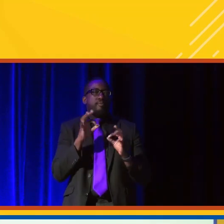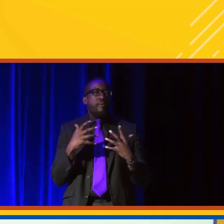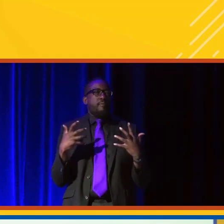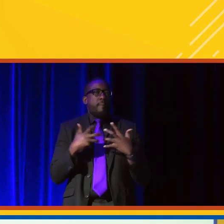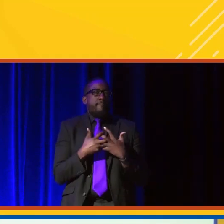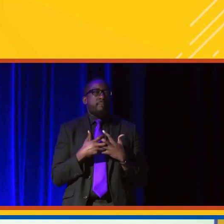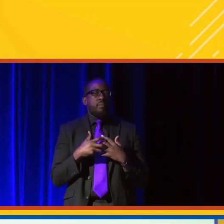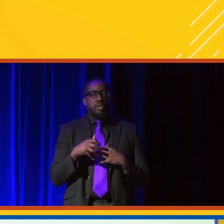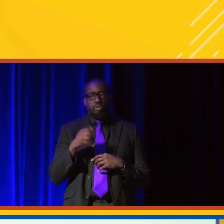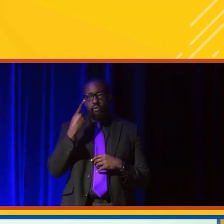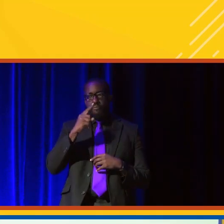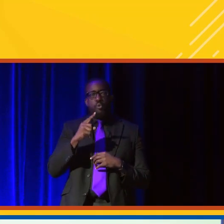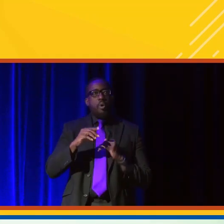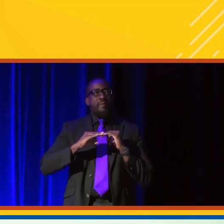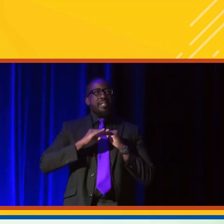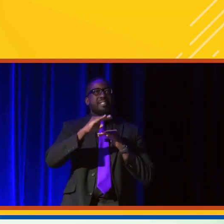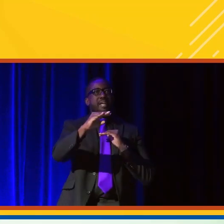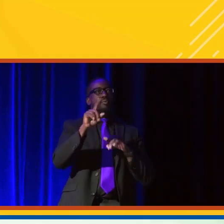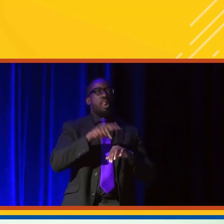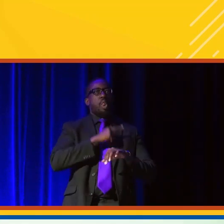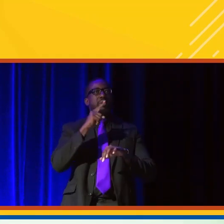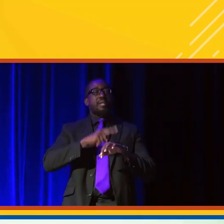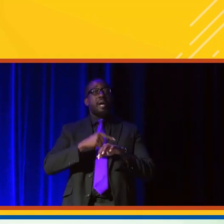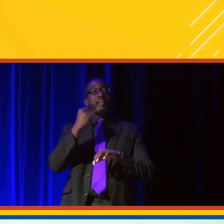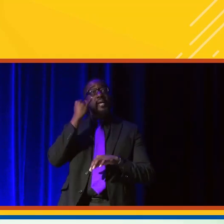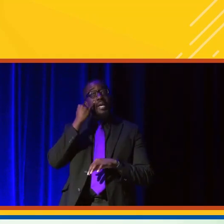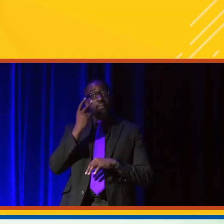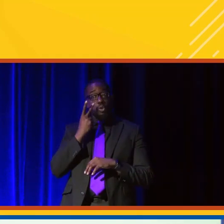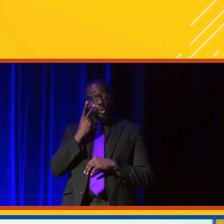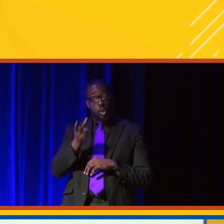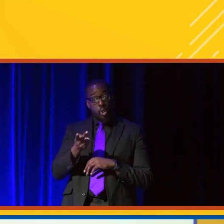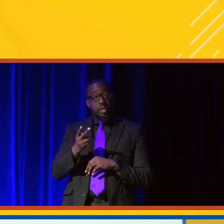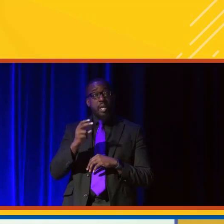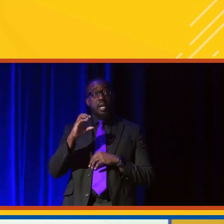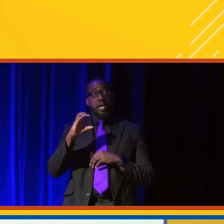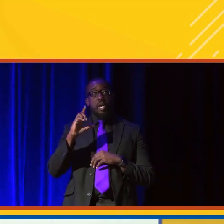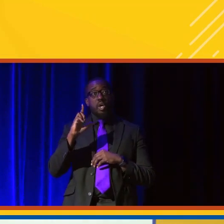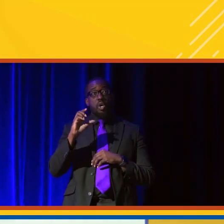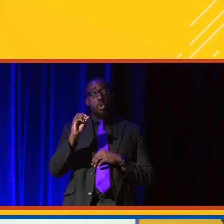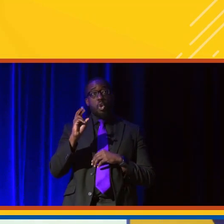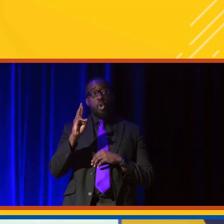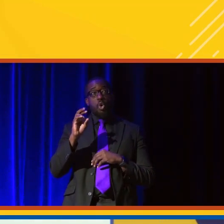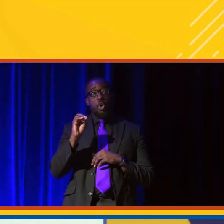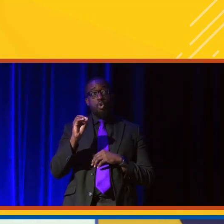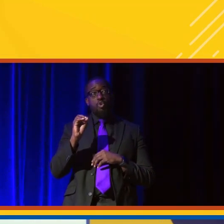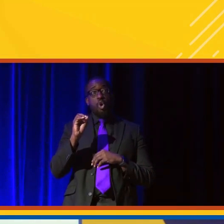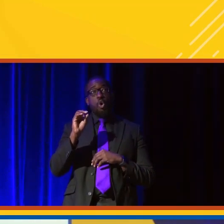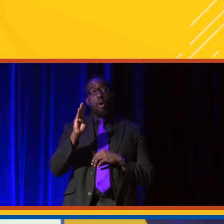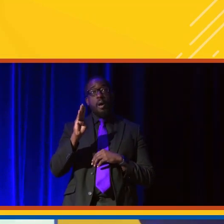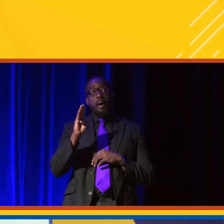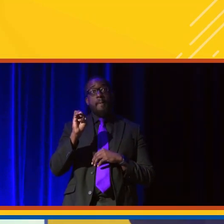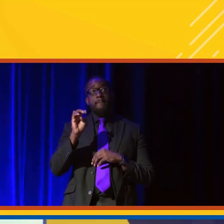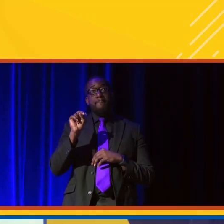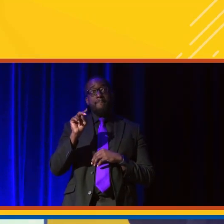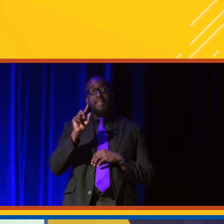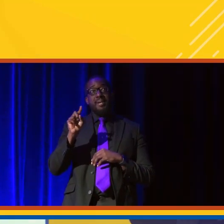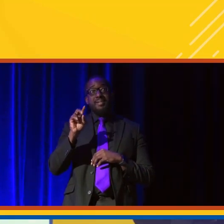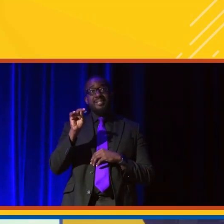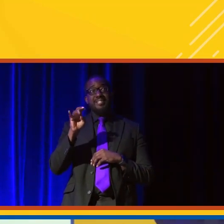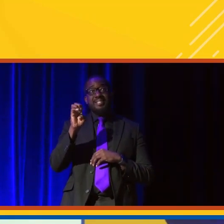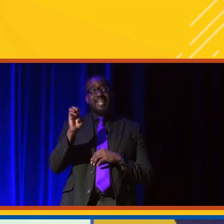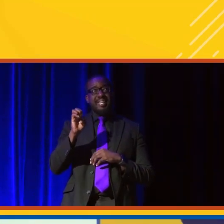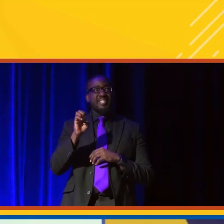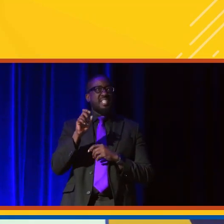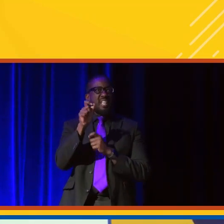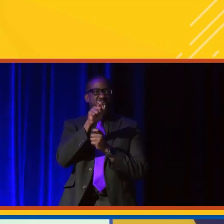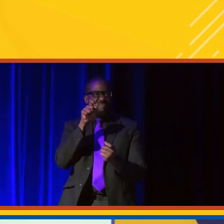stable or not over a long time. If you go in and you look at chlorobenzene's lowest lying triplet state, it sits right smack dab at about 4